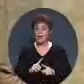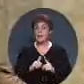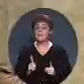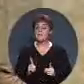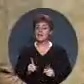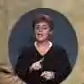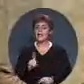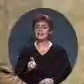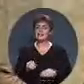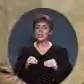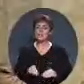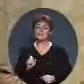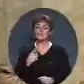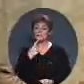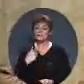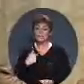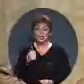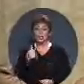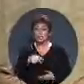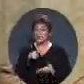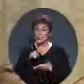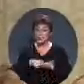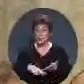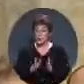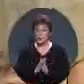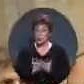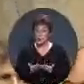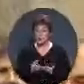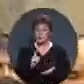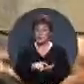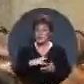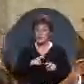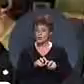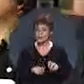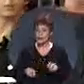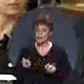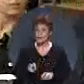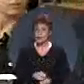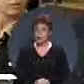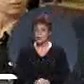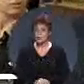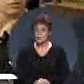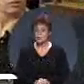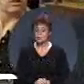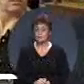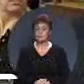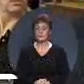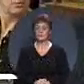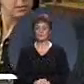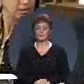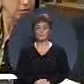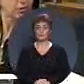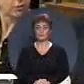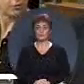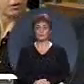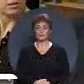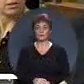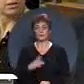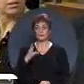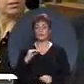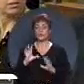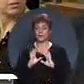taking office? Honourable the Minister of National Defence. Mr. Speaker, I'll say this again. I